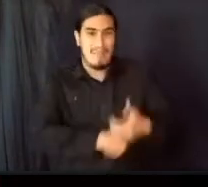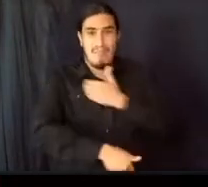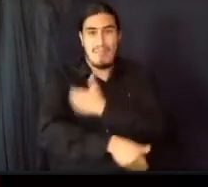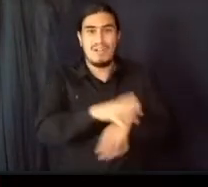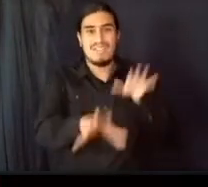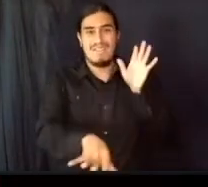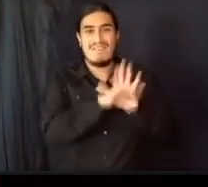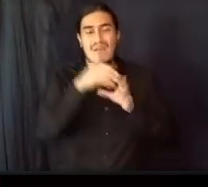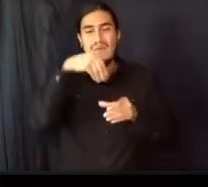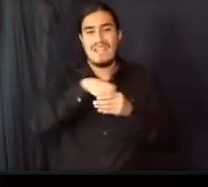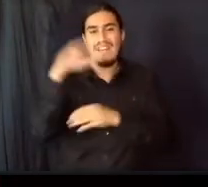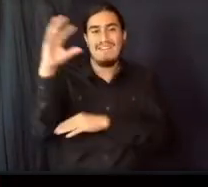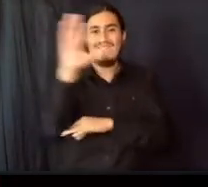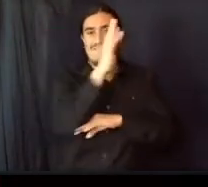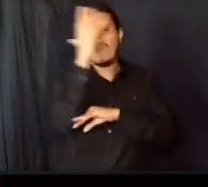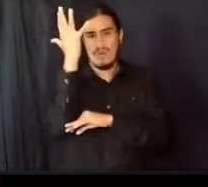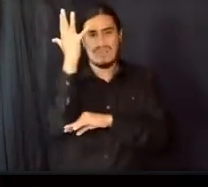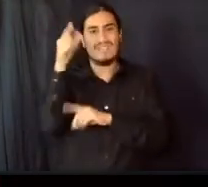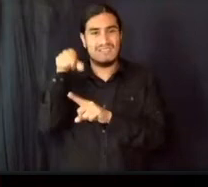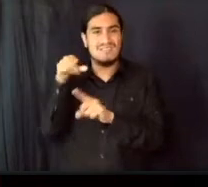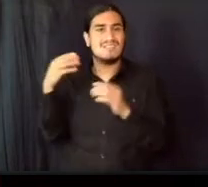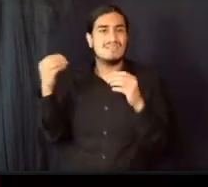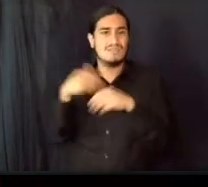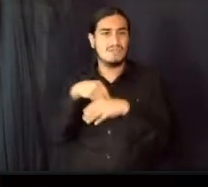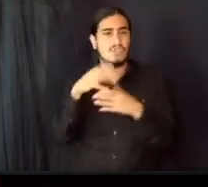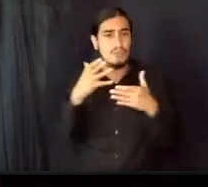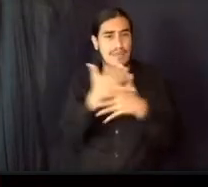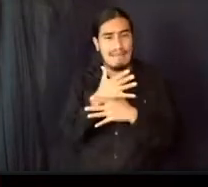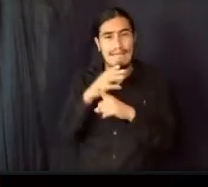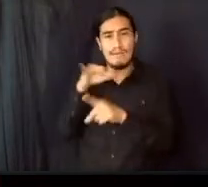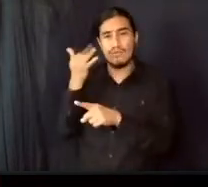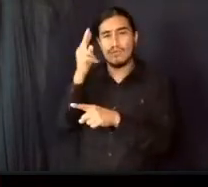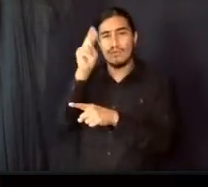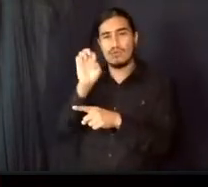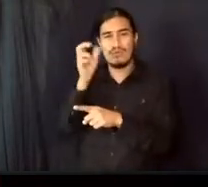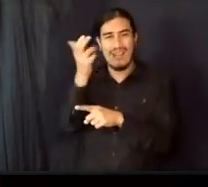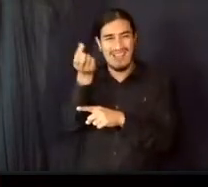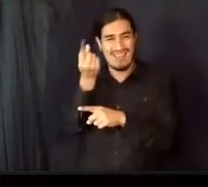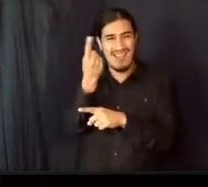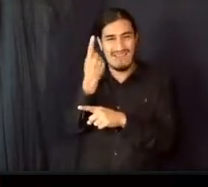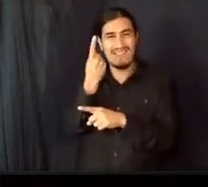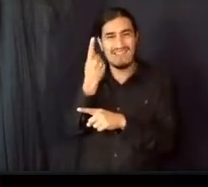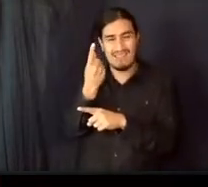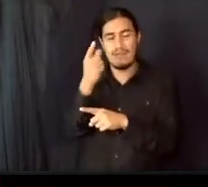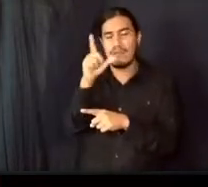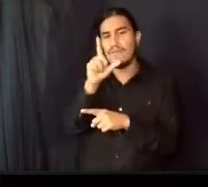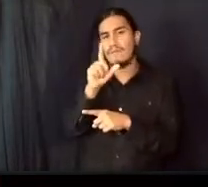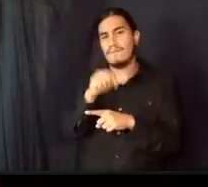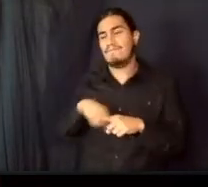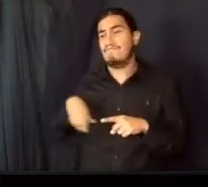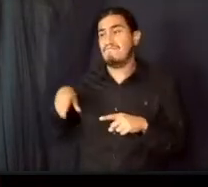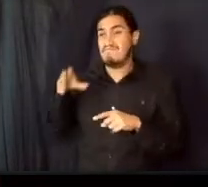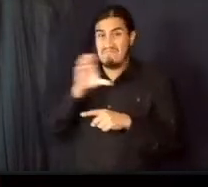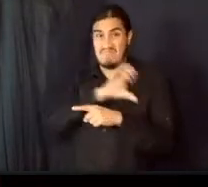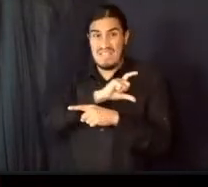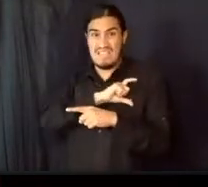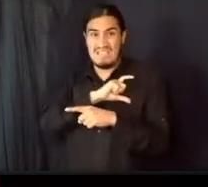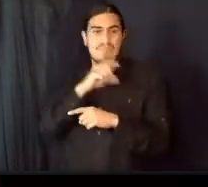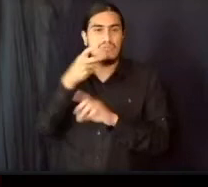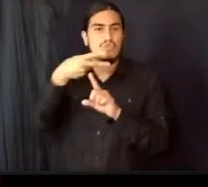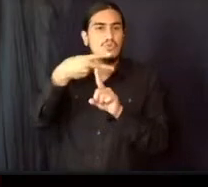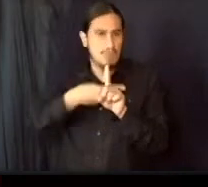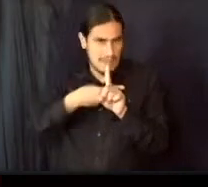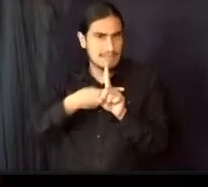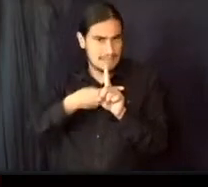Lager Hohenleipisch in Brandenburg on June 11, 2019. It took police more than 2 months until they found